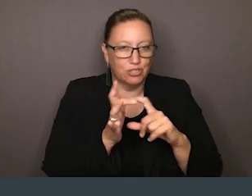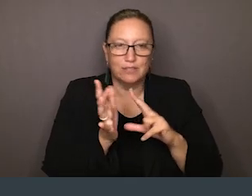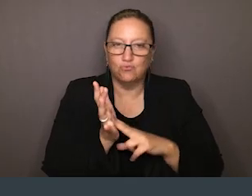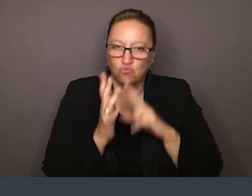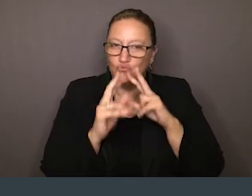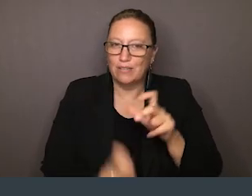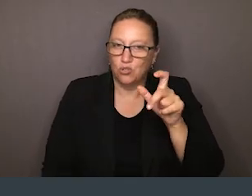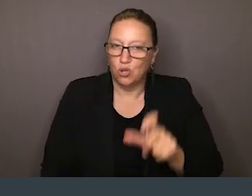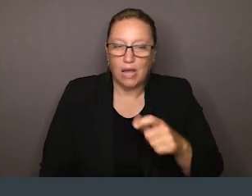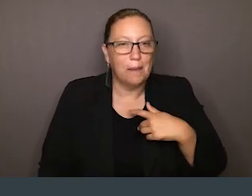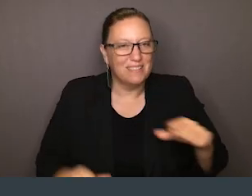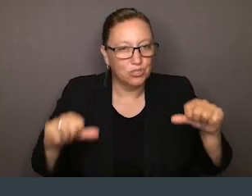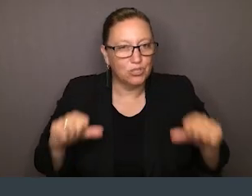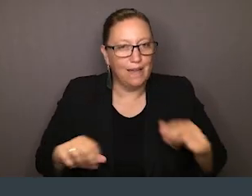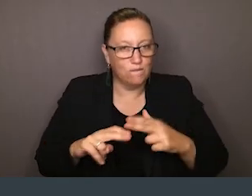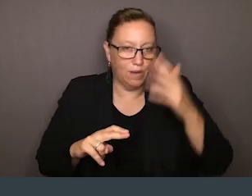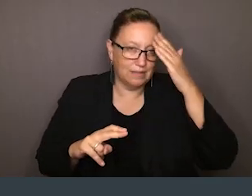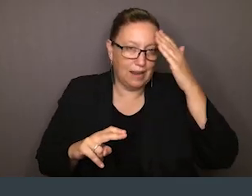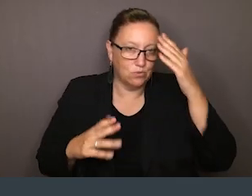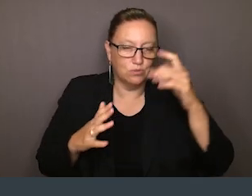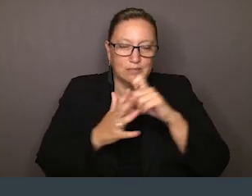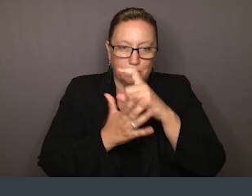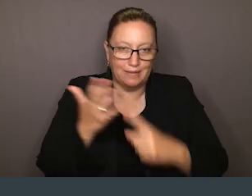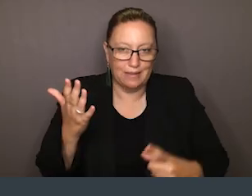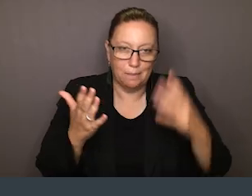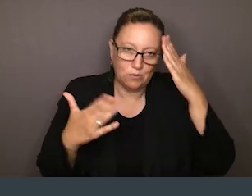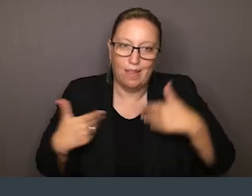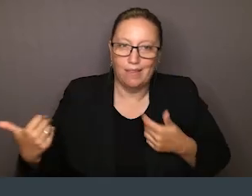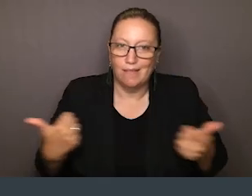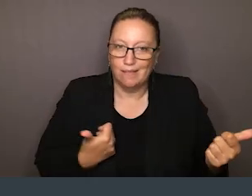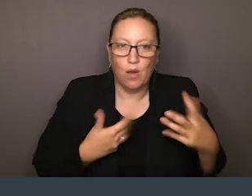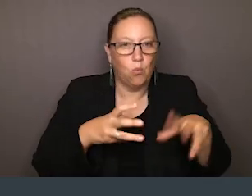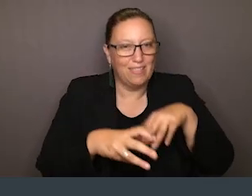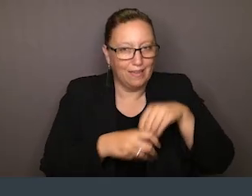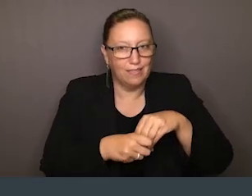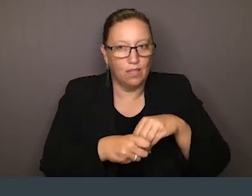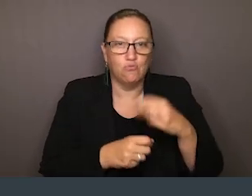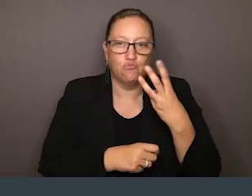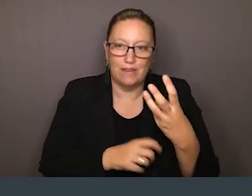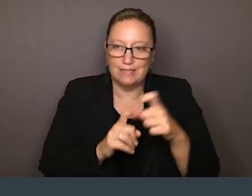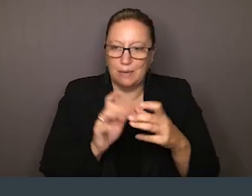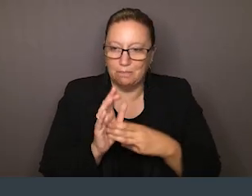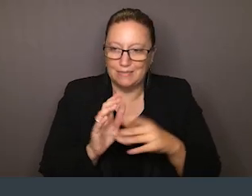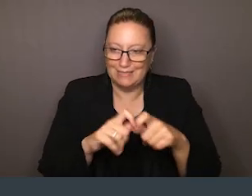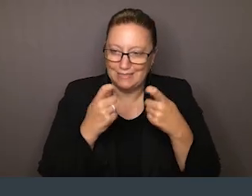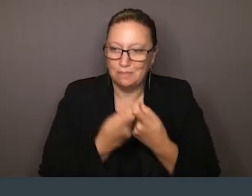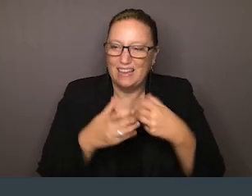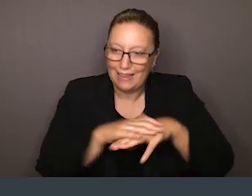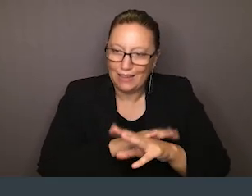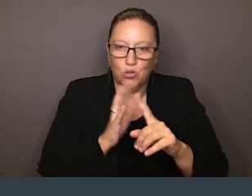researcher. So I'm the chair of Intellectual Disability Mental Health, as you've mentioned, based within the 3DN team